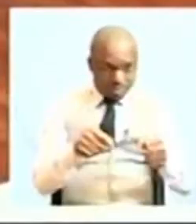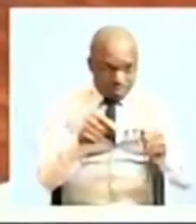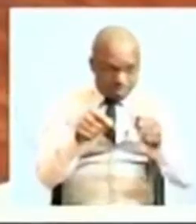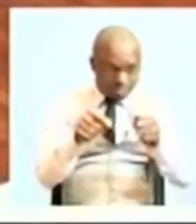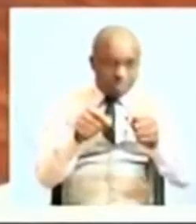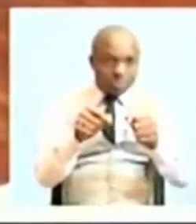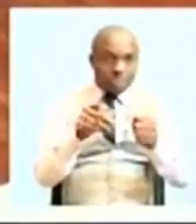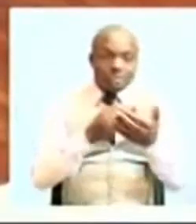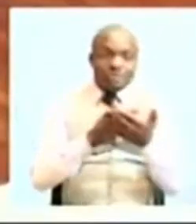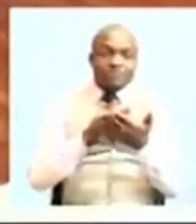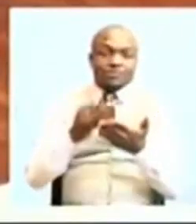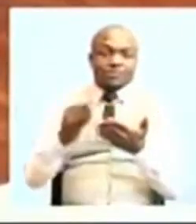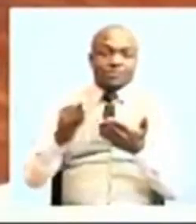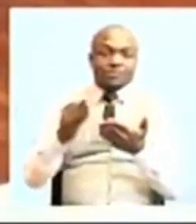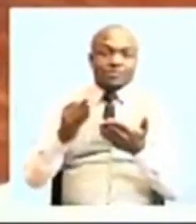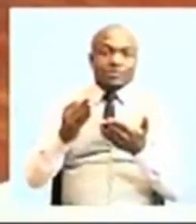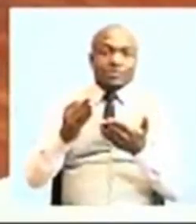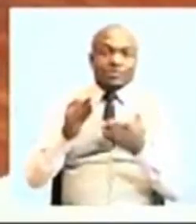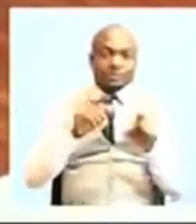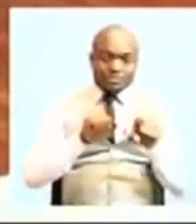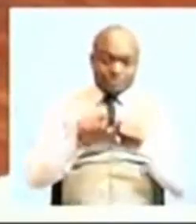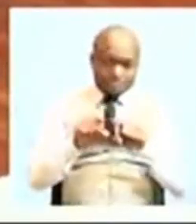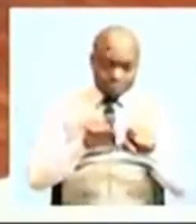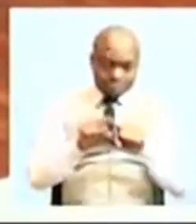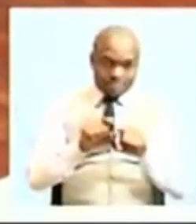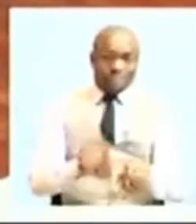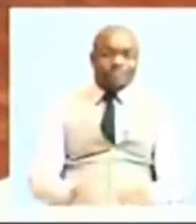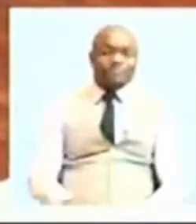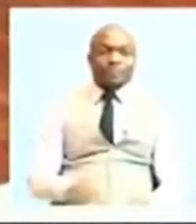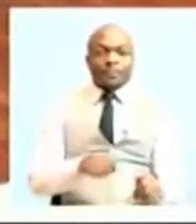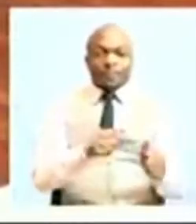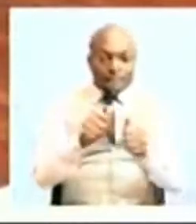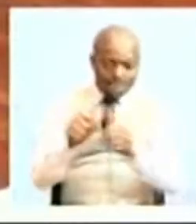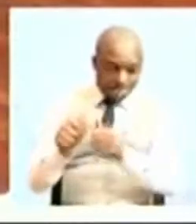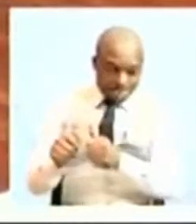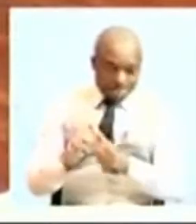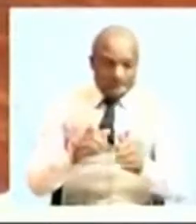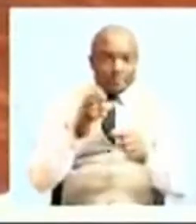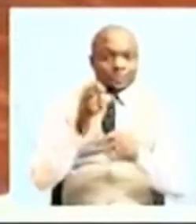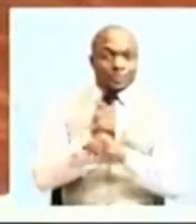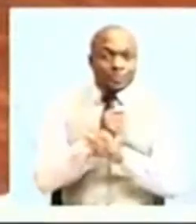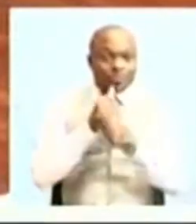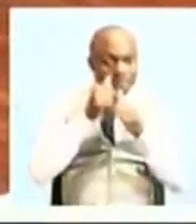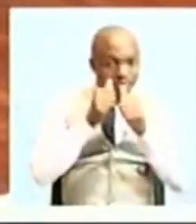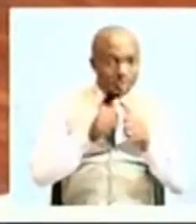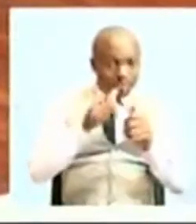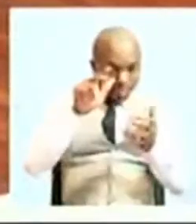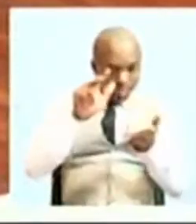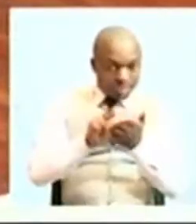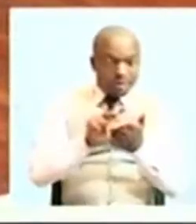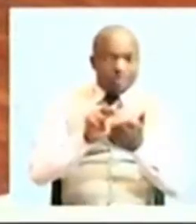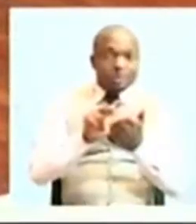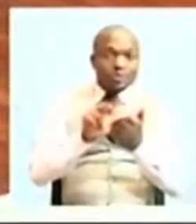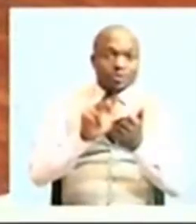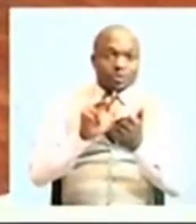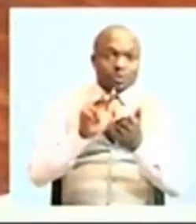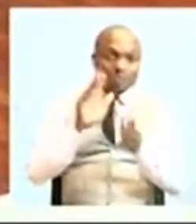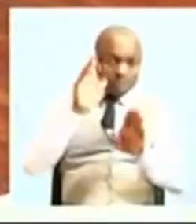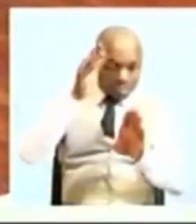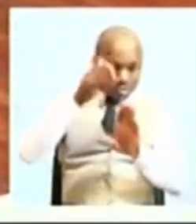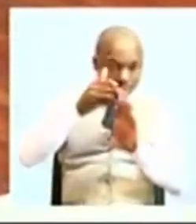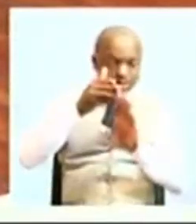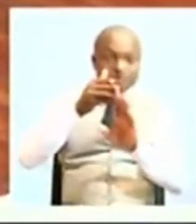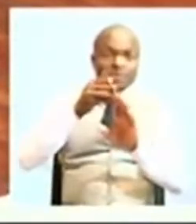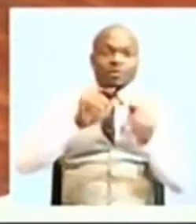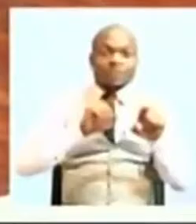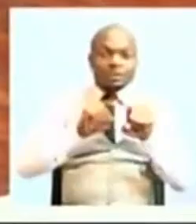incomplete or non-compliant submissions. Action taken. Following the approval for direct bidding by the procurement